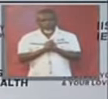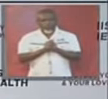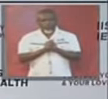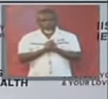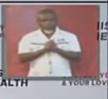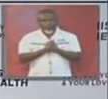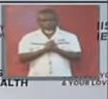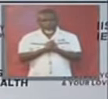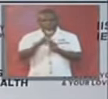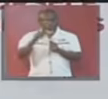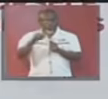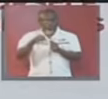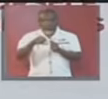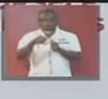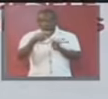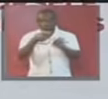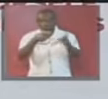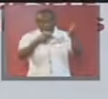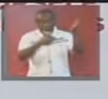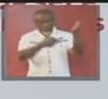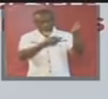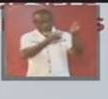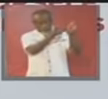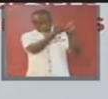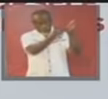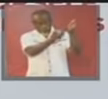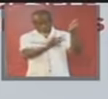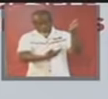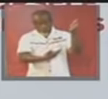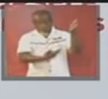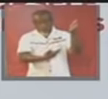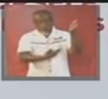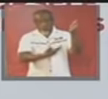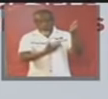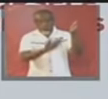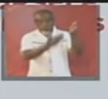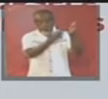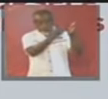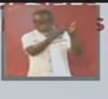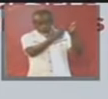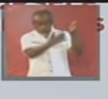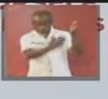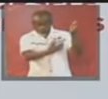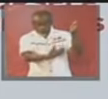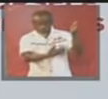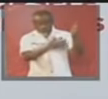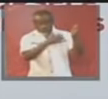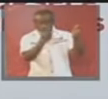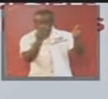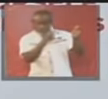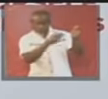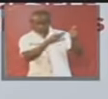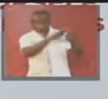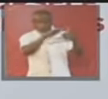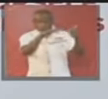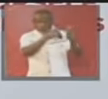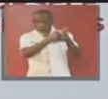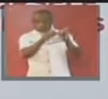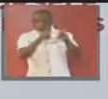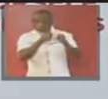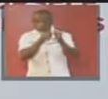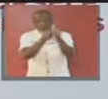the spreadsheet. This is actually the spreadsheet of all the parameters we have to cover.